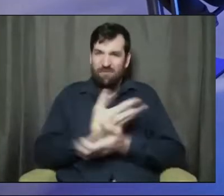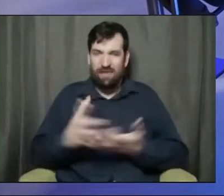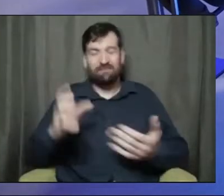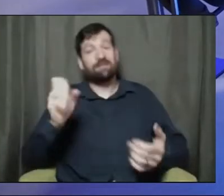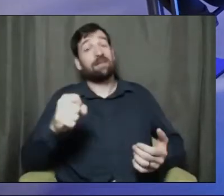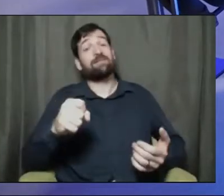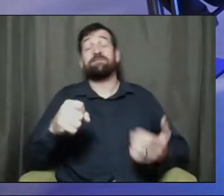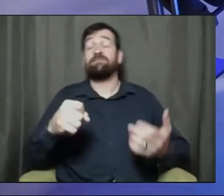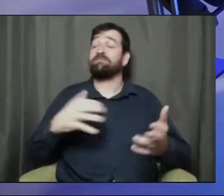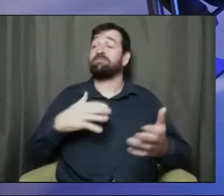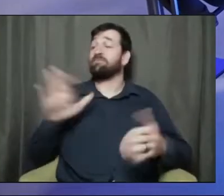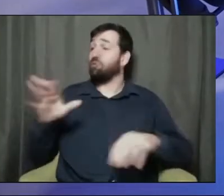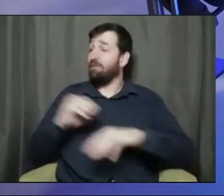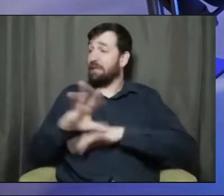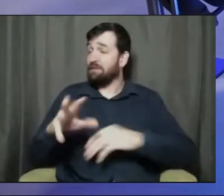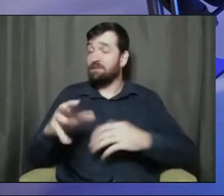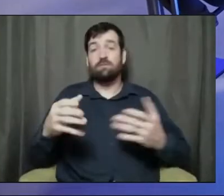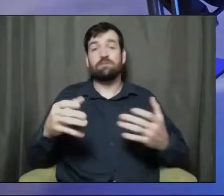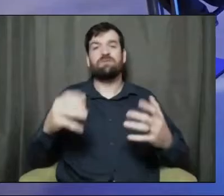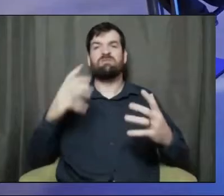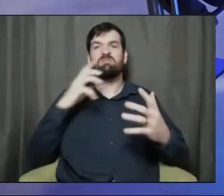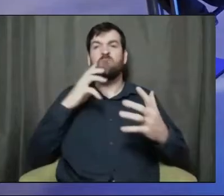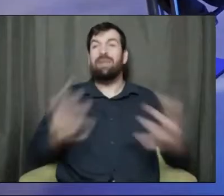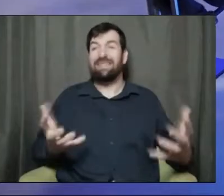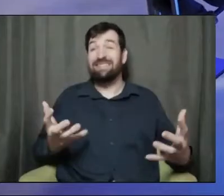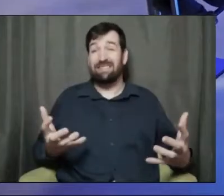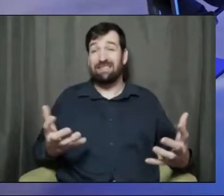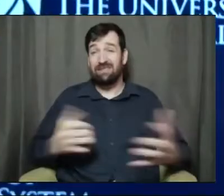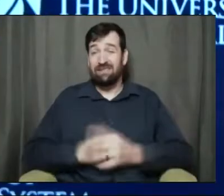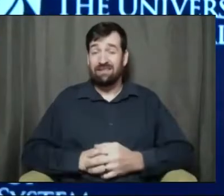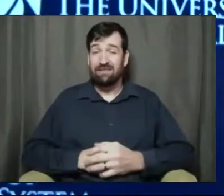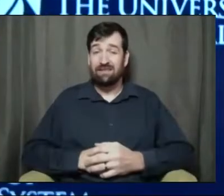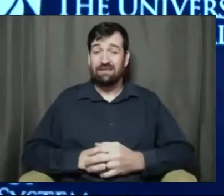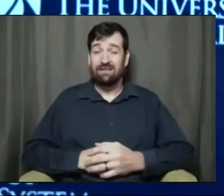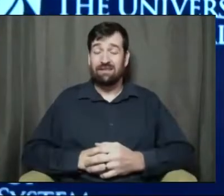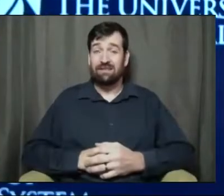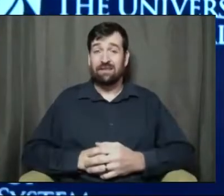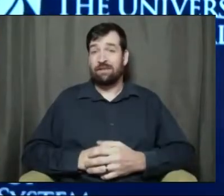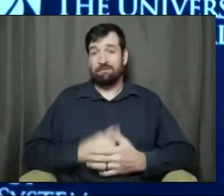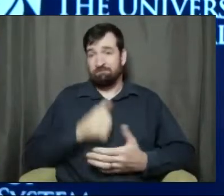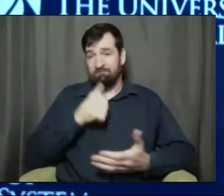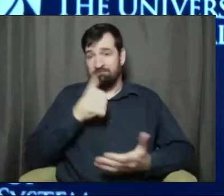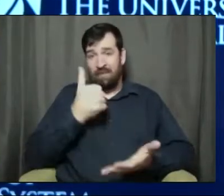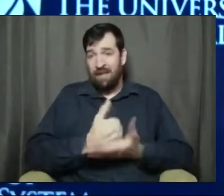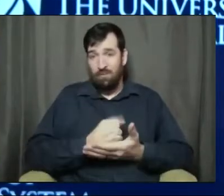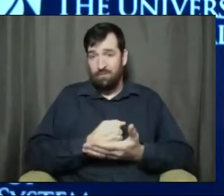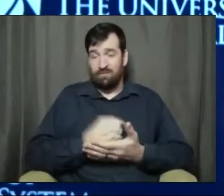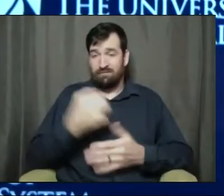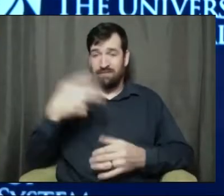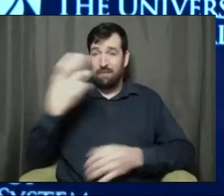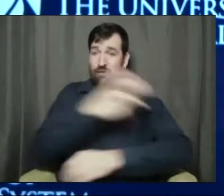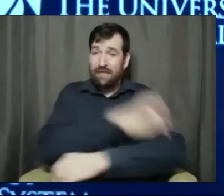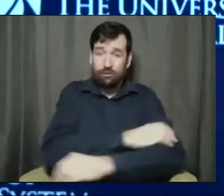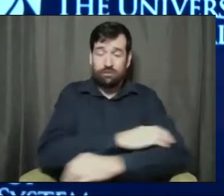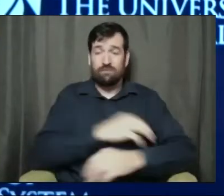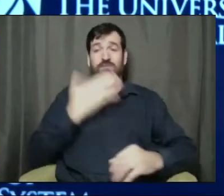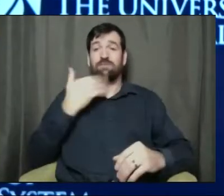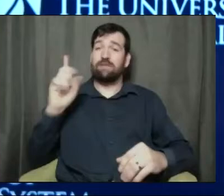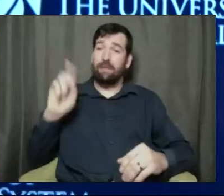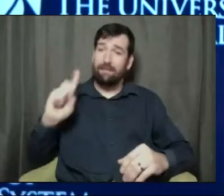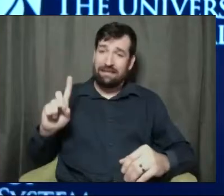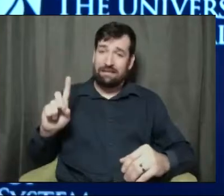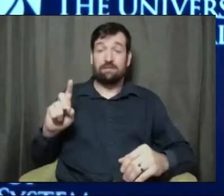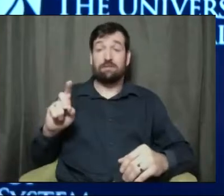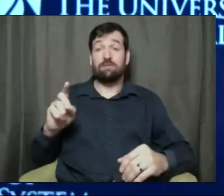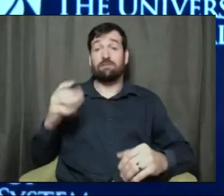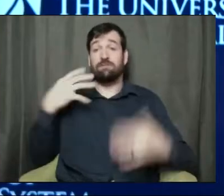think obesity certainly doesn't help hypertension, diabetes, and so forth. So having a healthy diet, exercise